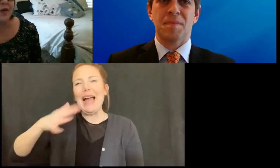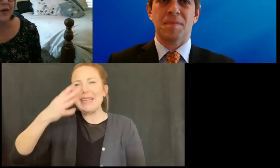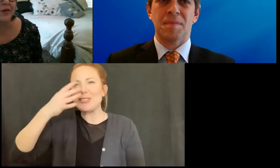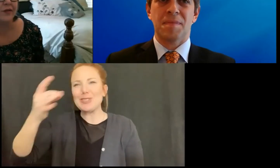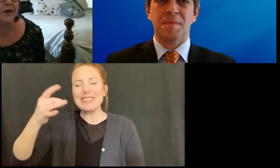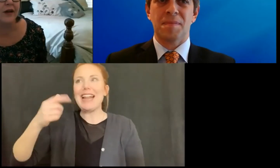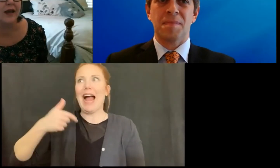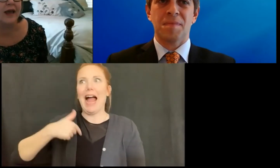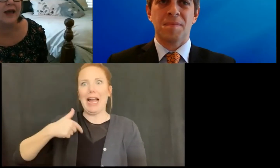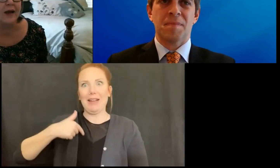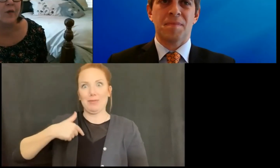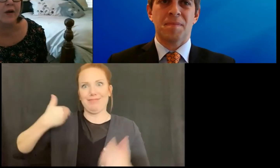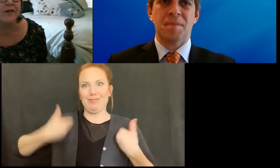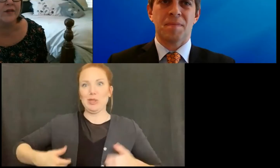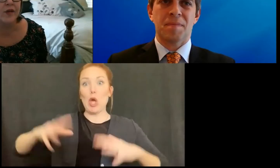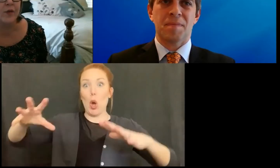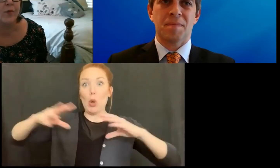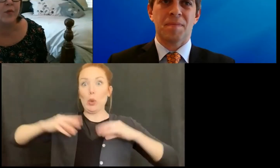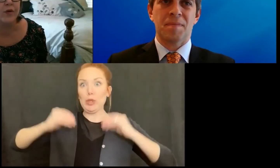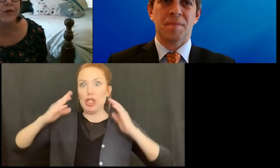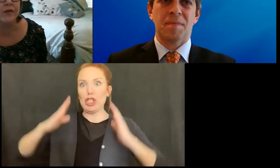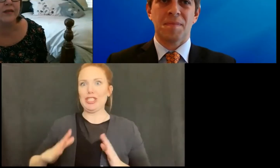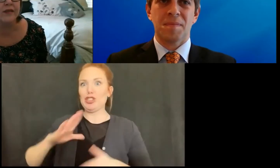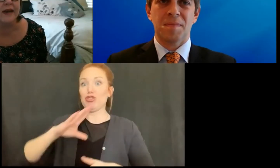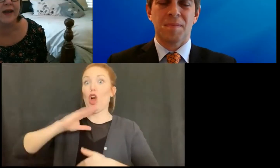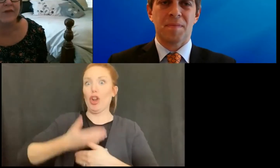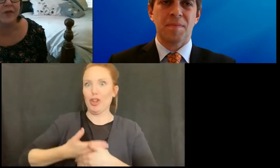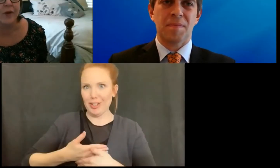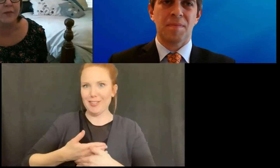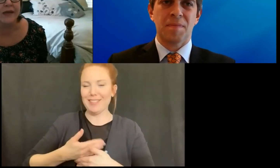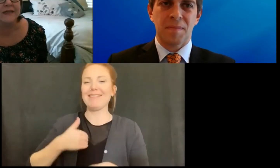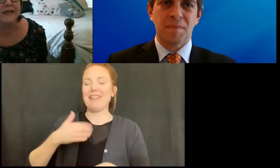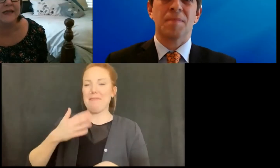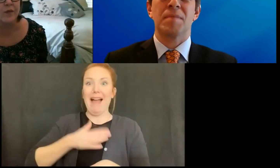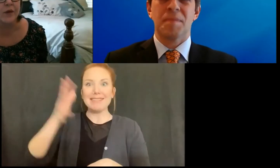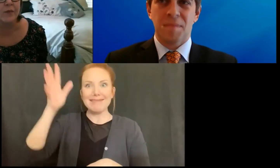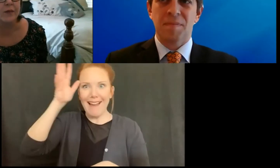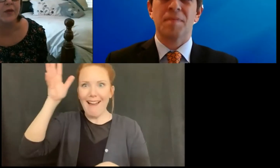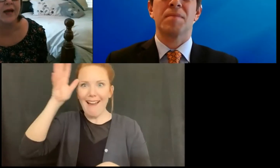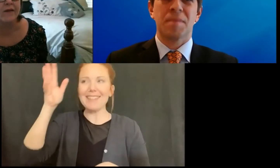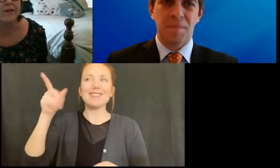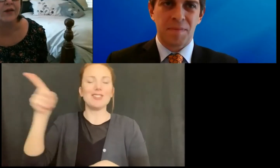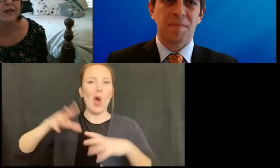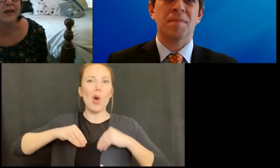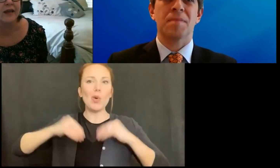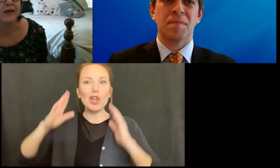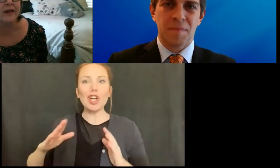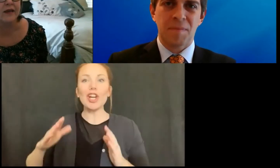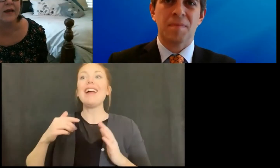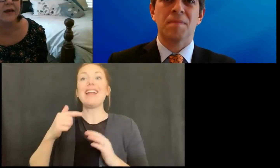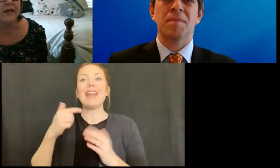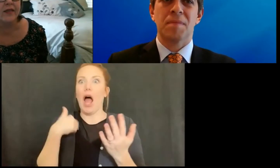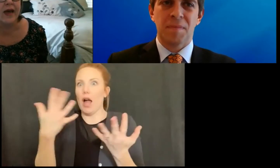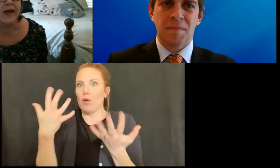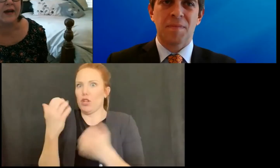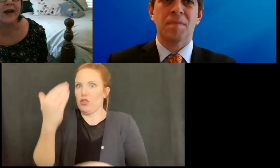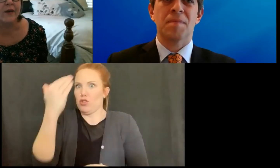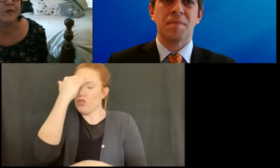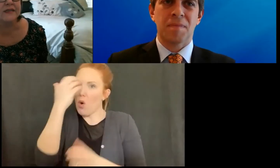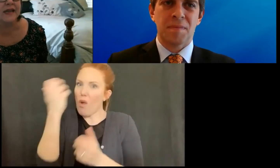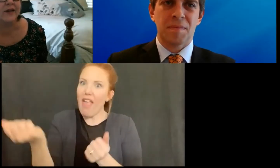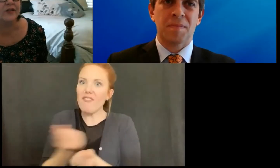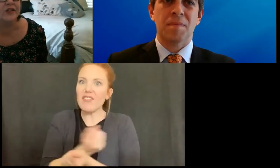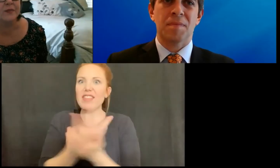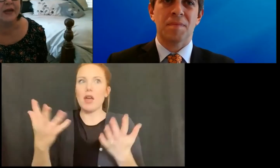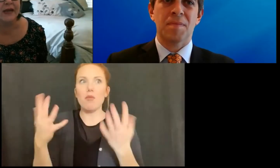owner's daughter and I wanted to know more than everyone because I didn't want people ever to think that I